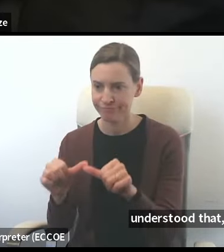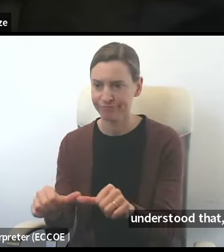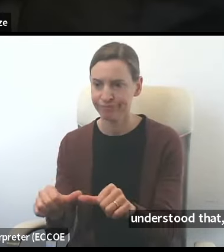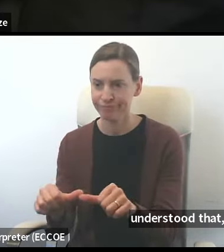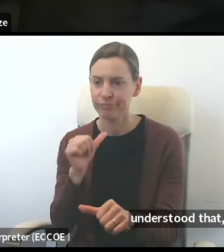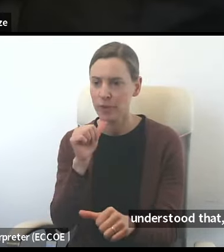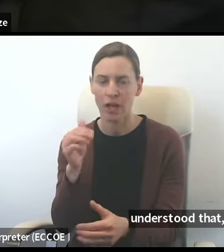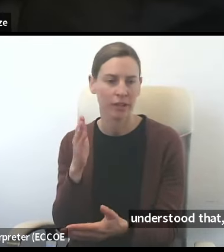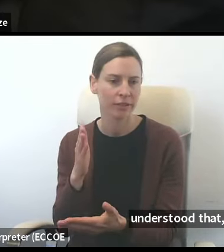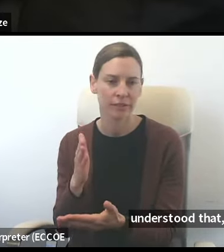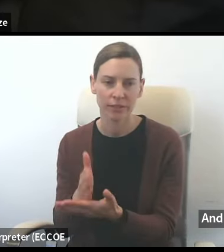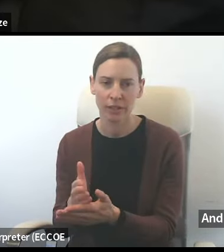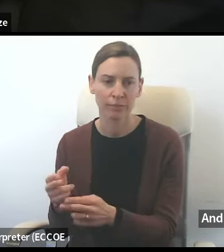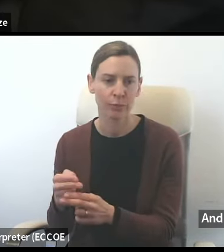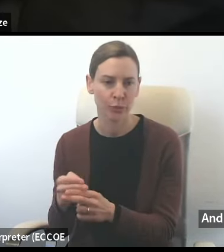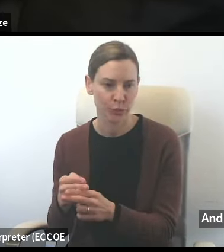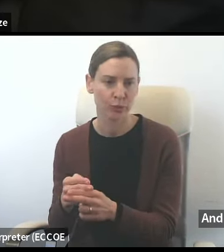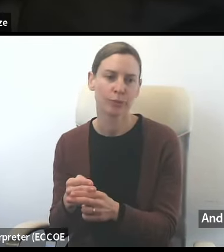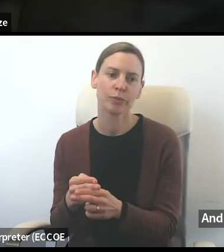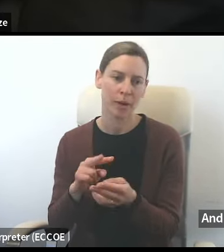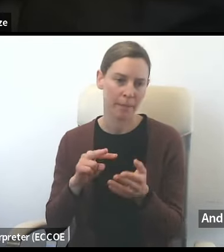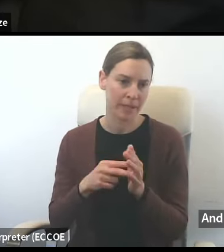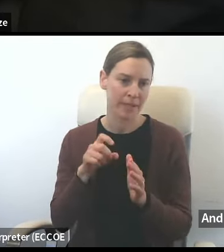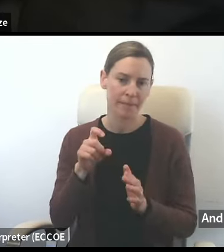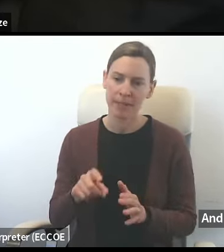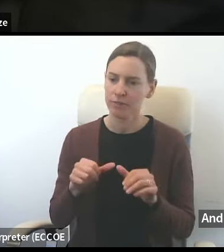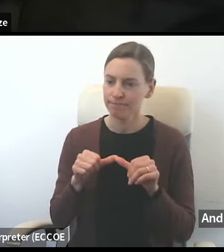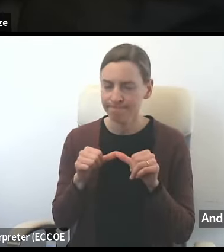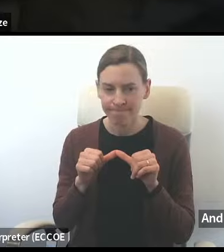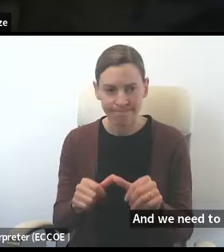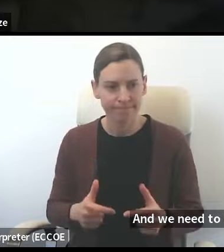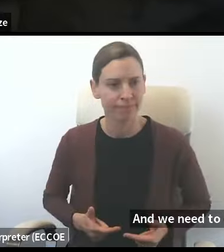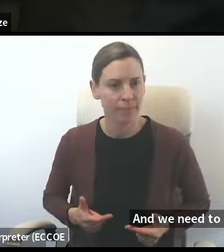carry on somehow, even if we are displaced.